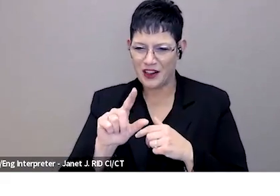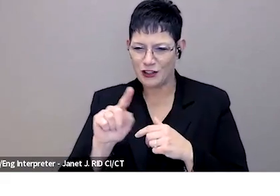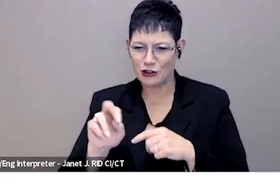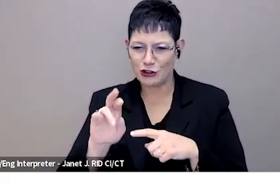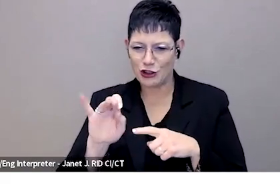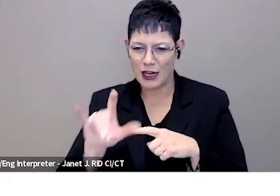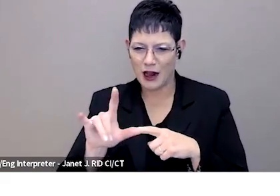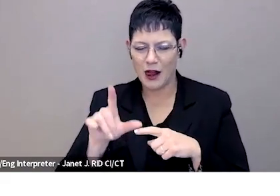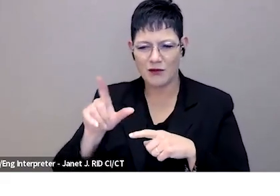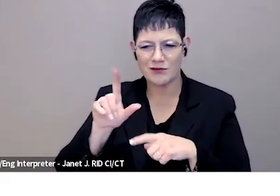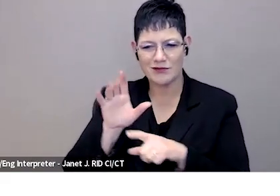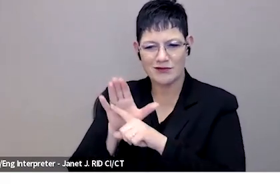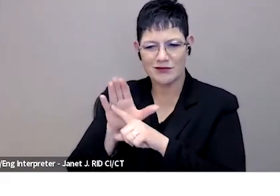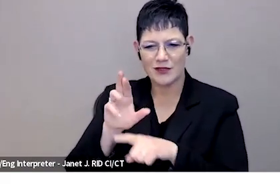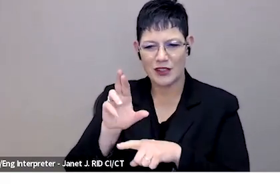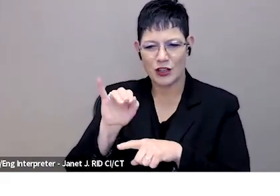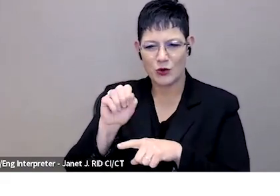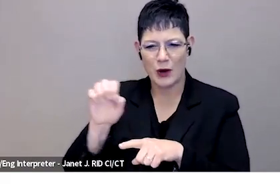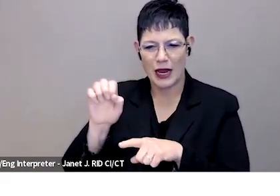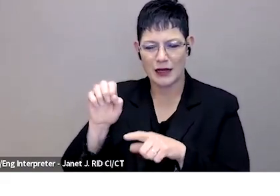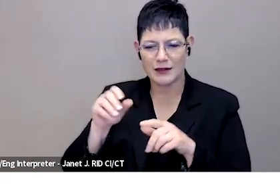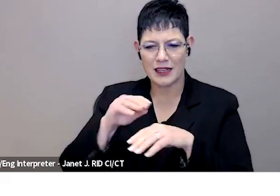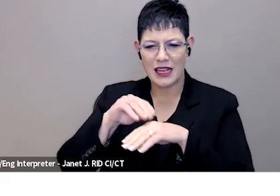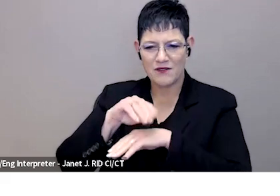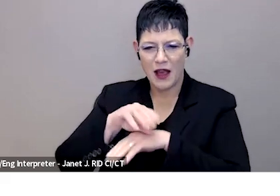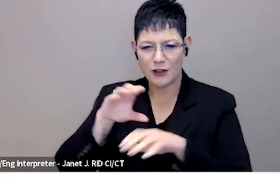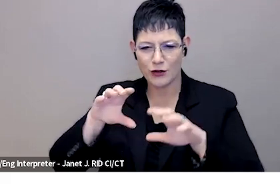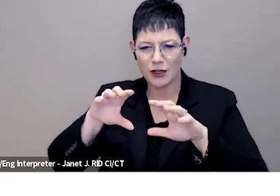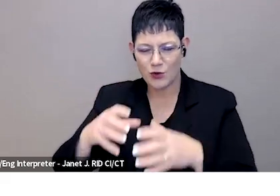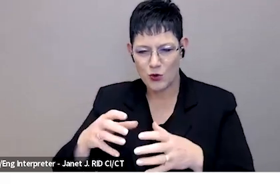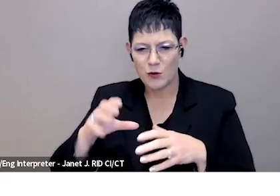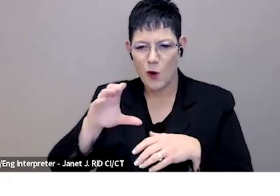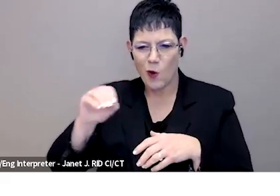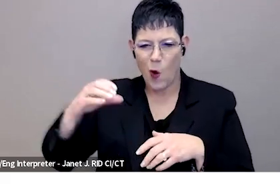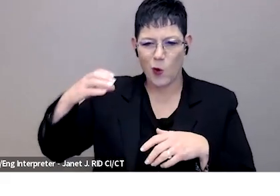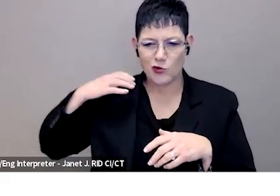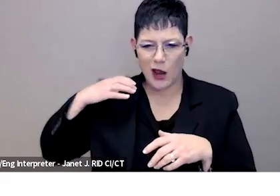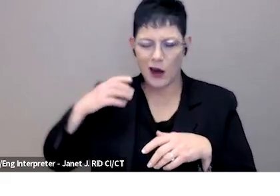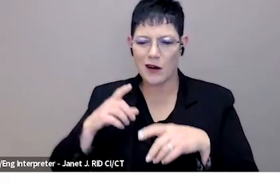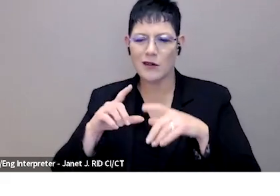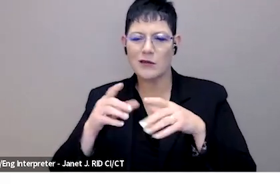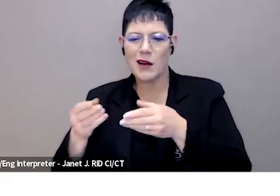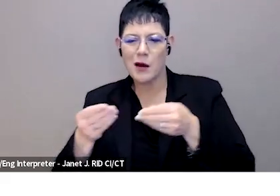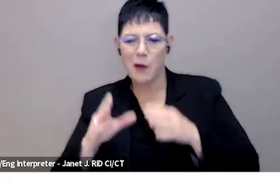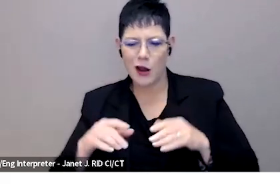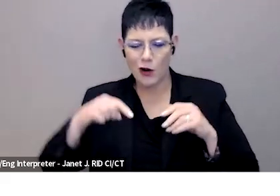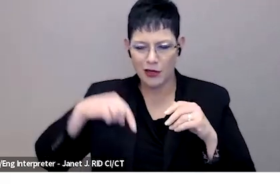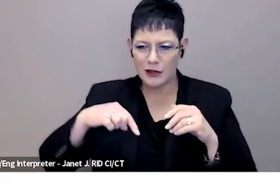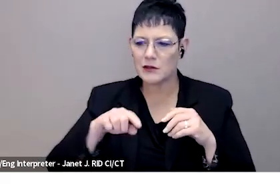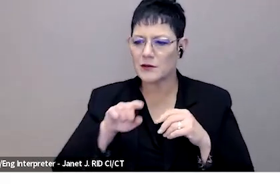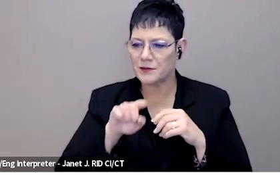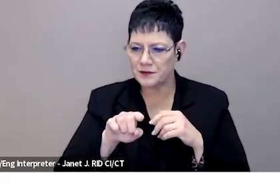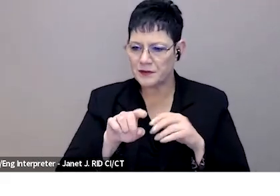is our RAISE advisory co-chair, as well as the moderator of this panel, again entitled Family Caregiver Support in the Direct